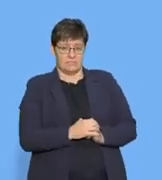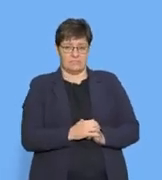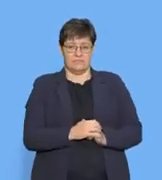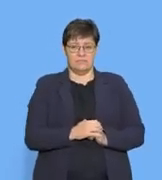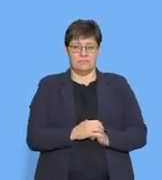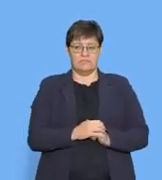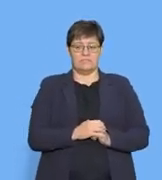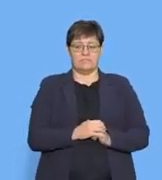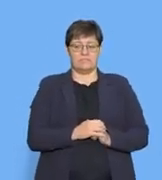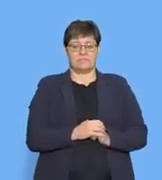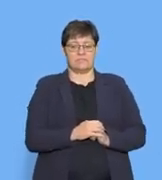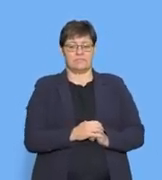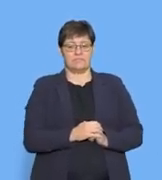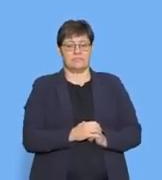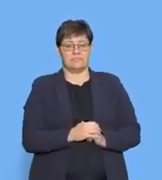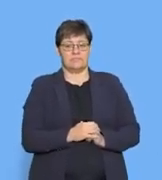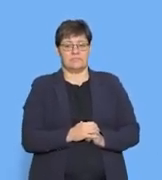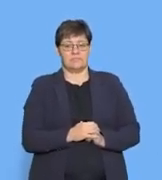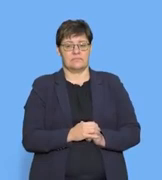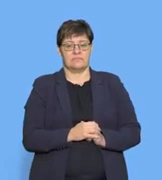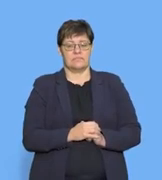B sine A. So it's going to be B